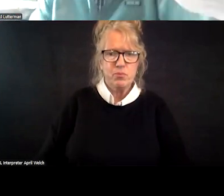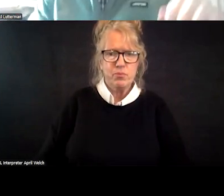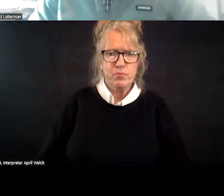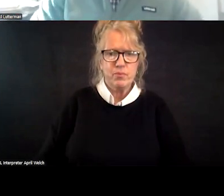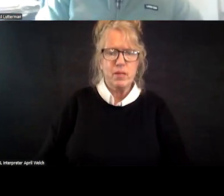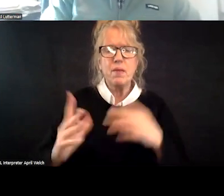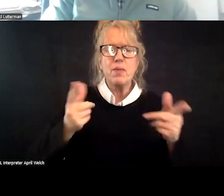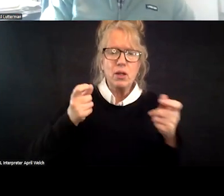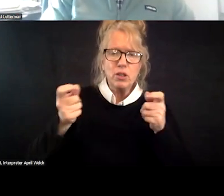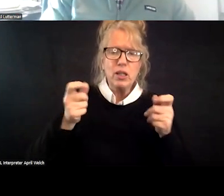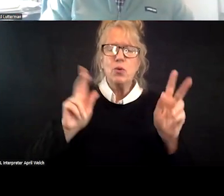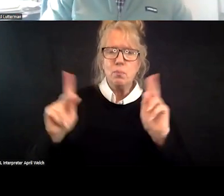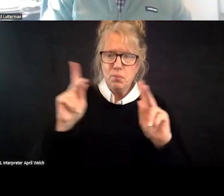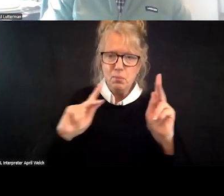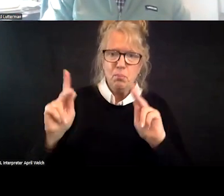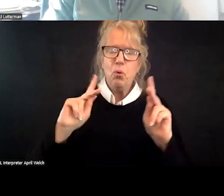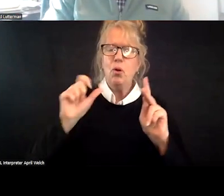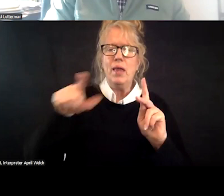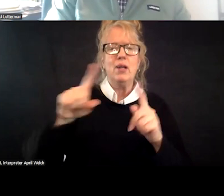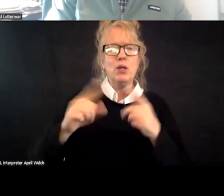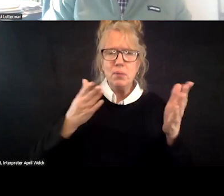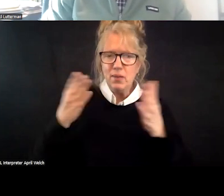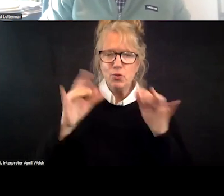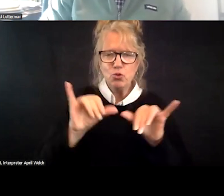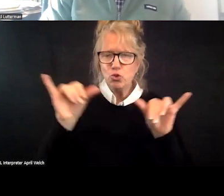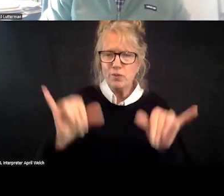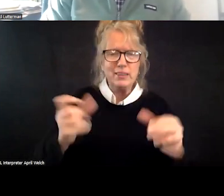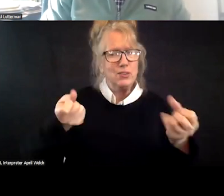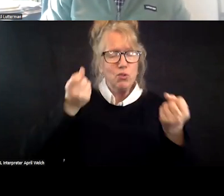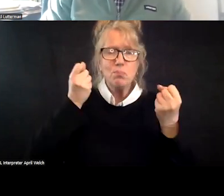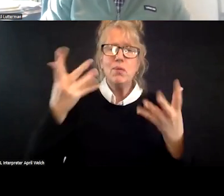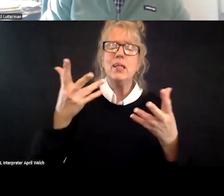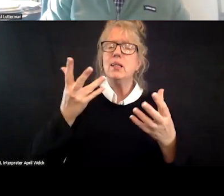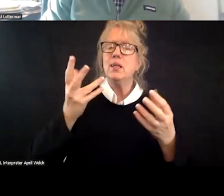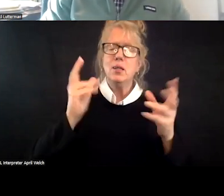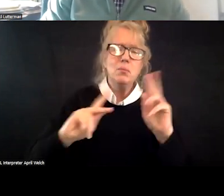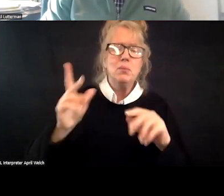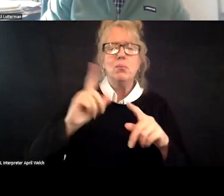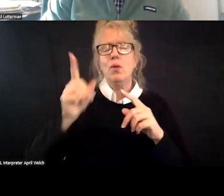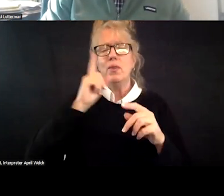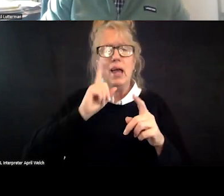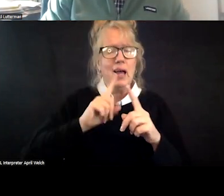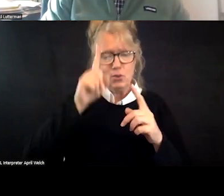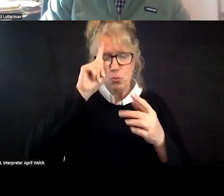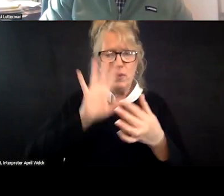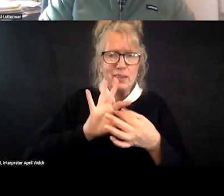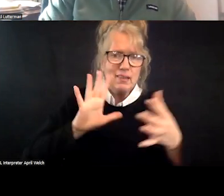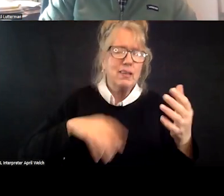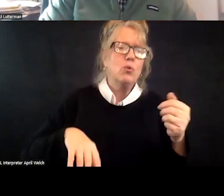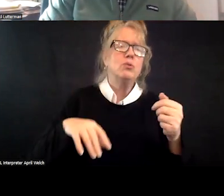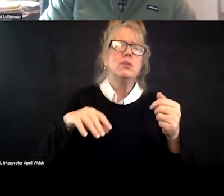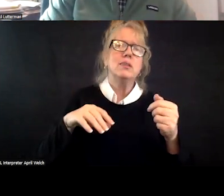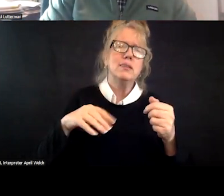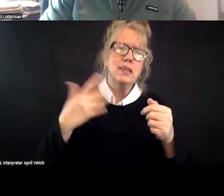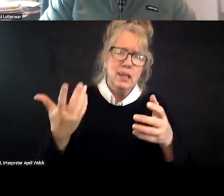dealing with people that have been in the service system for years. So they may be getting more people with psychosis or substance abuse disorders.